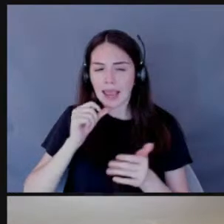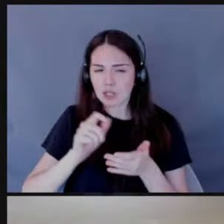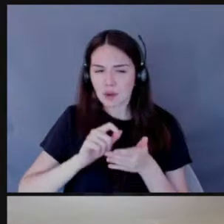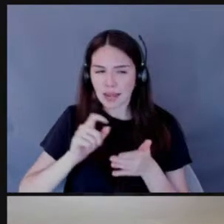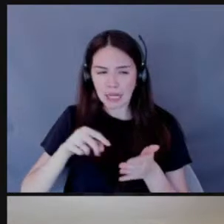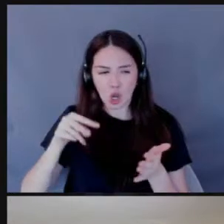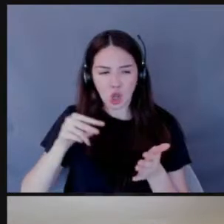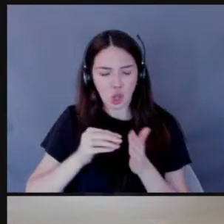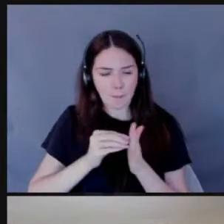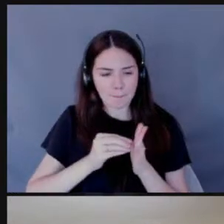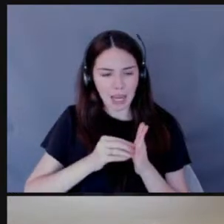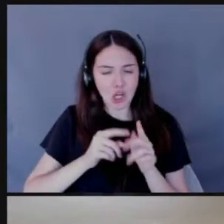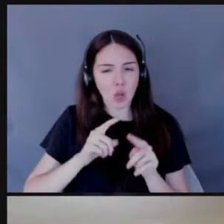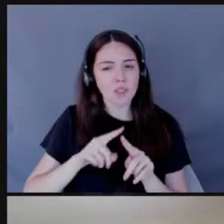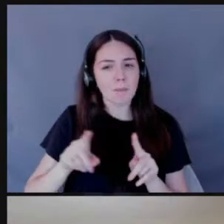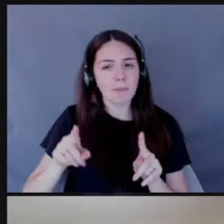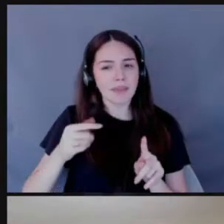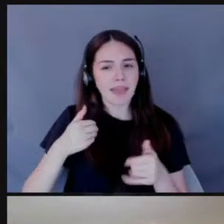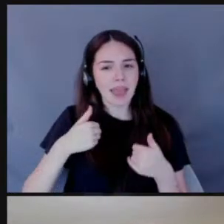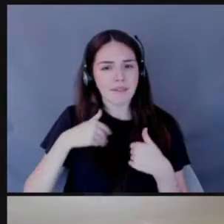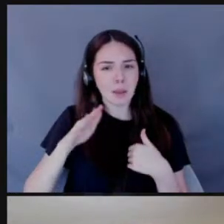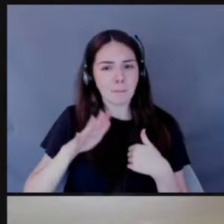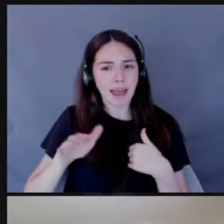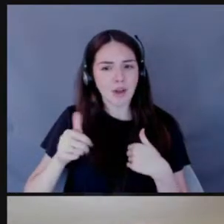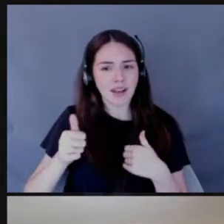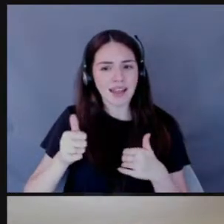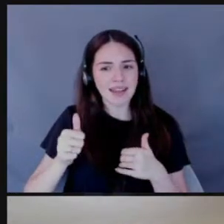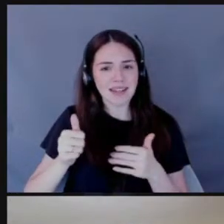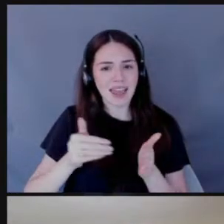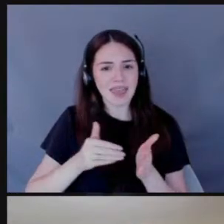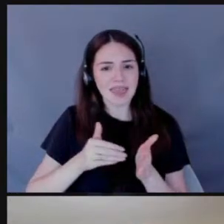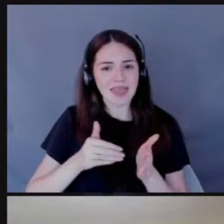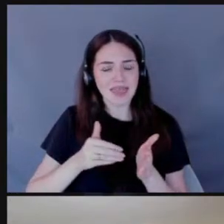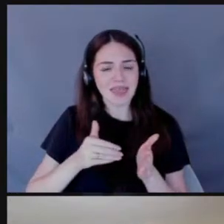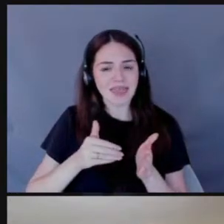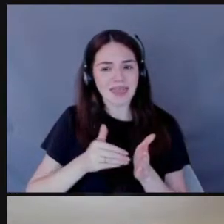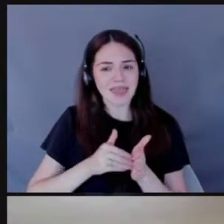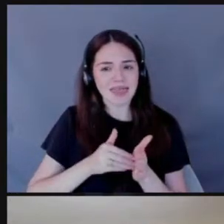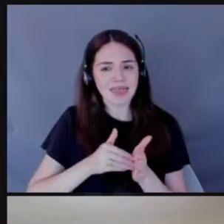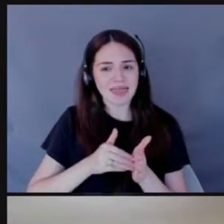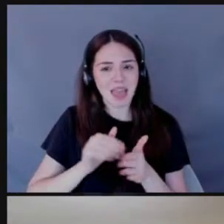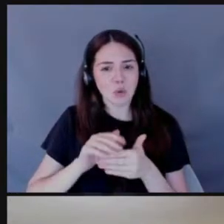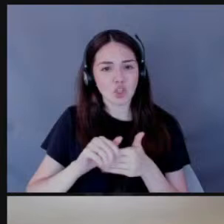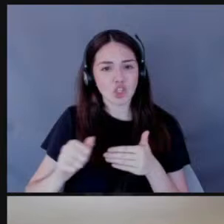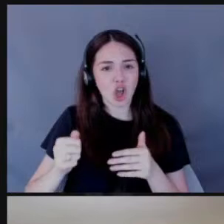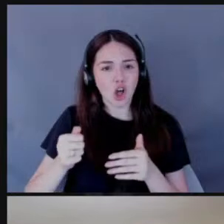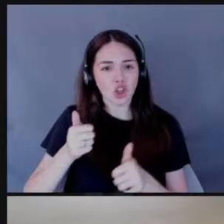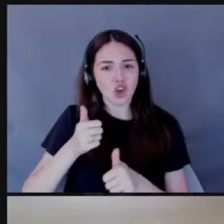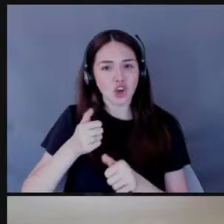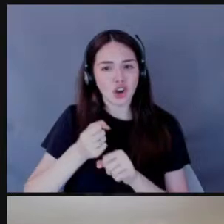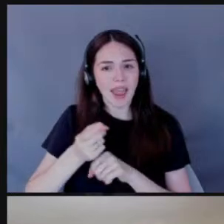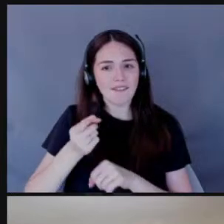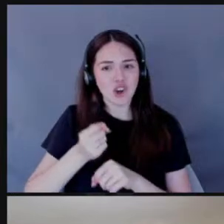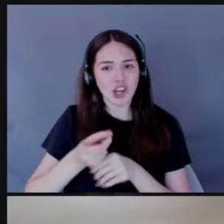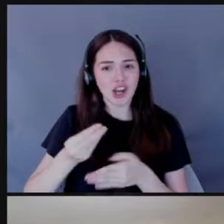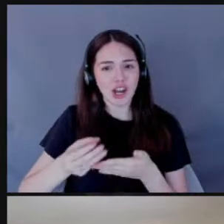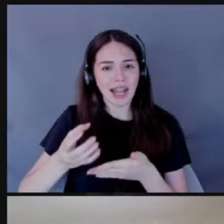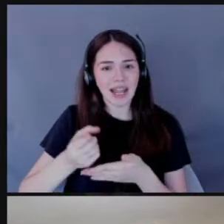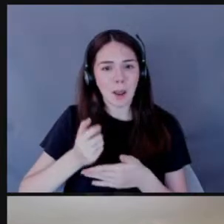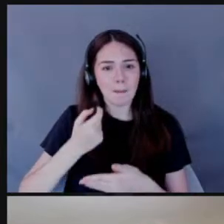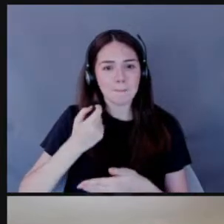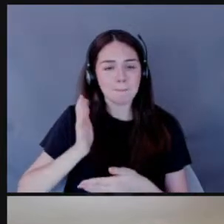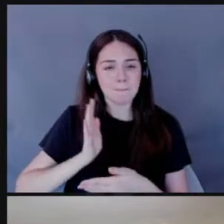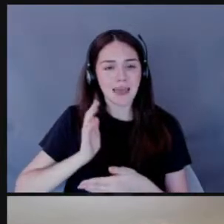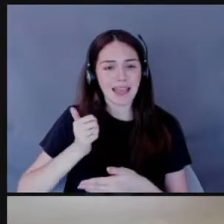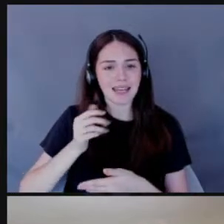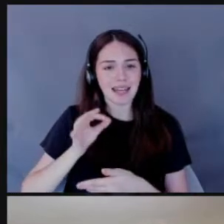offhand, but they have about a $10,000 a year income in 1982 on average. So if you're going to buy a camcorder